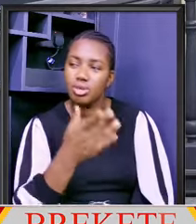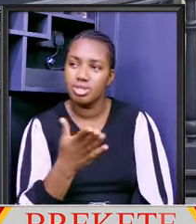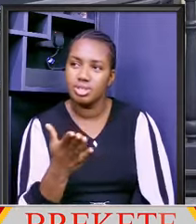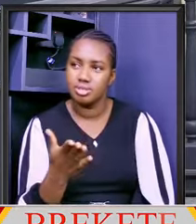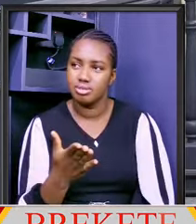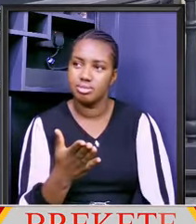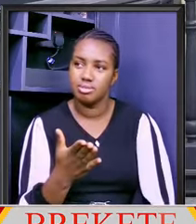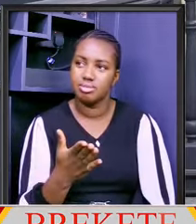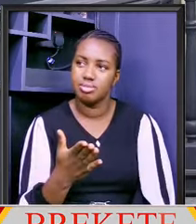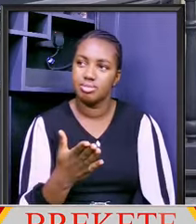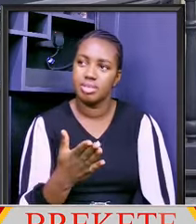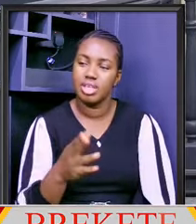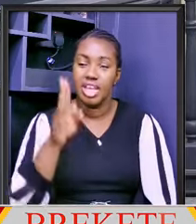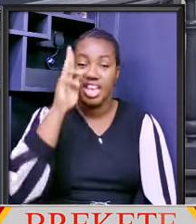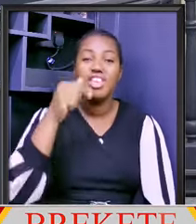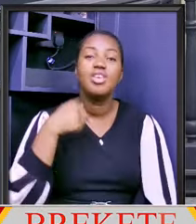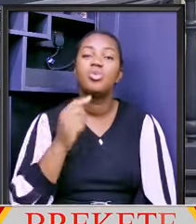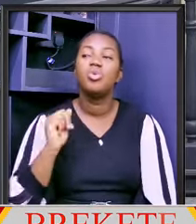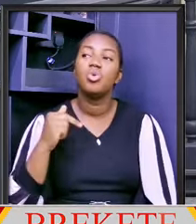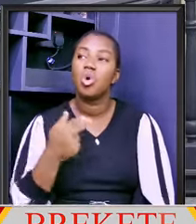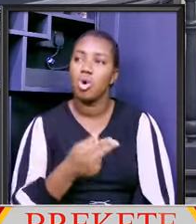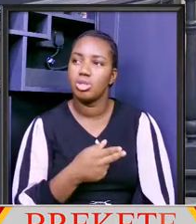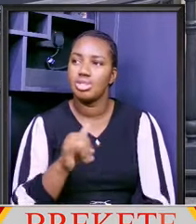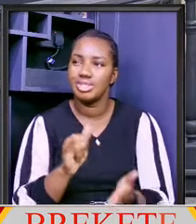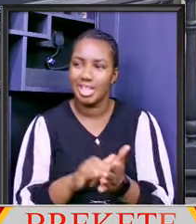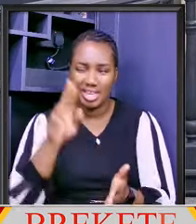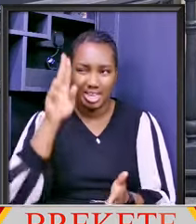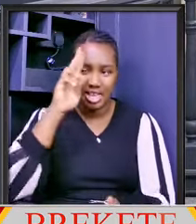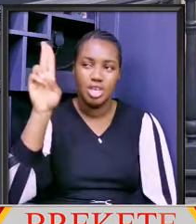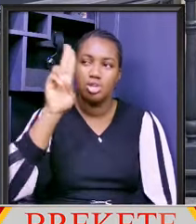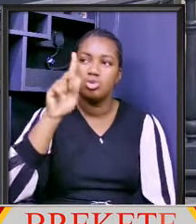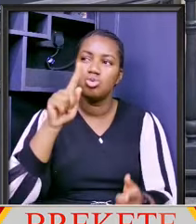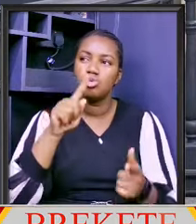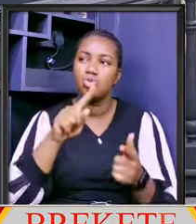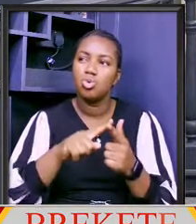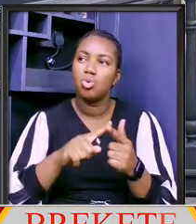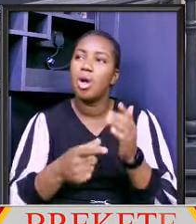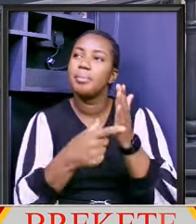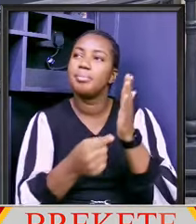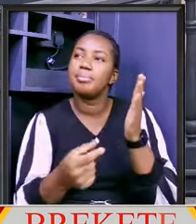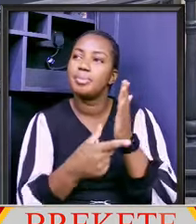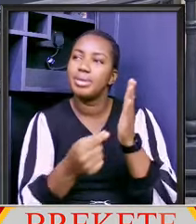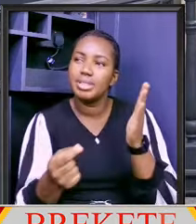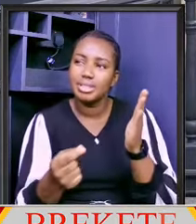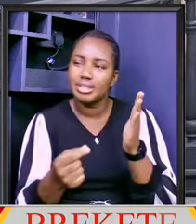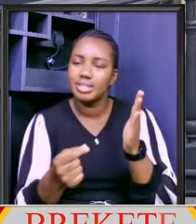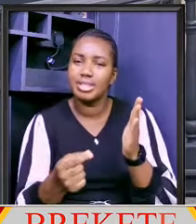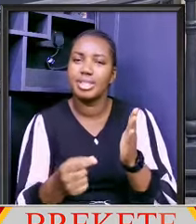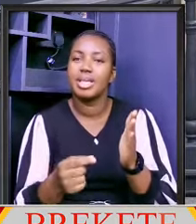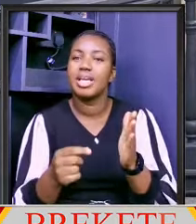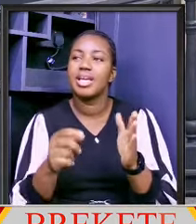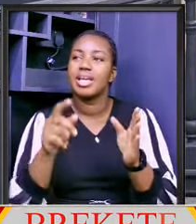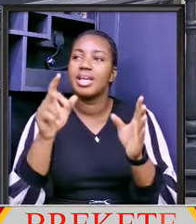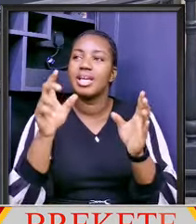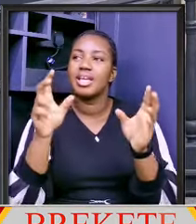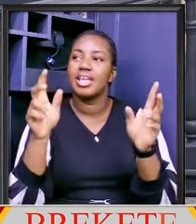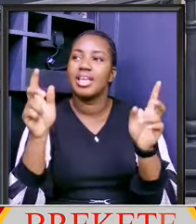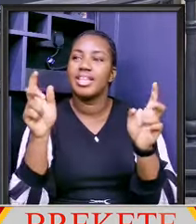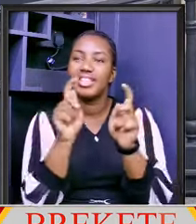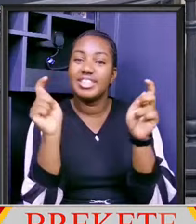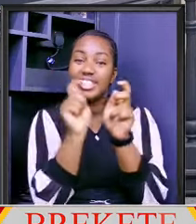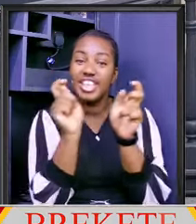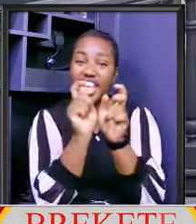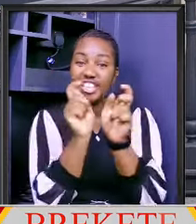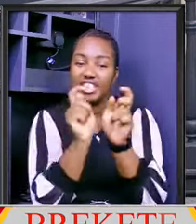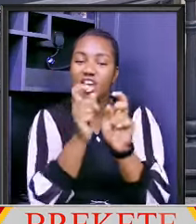thing, he told us that he used to print the ticket from Canada. Mm. Canada.